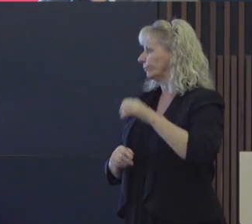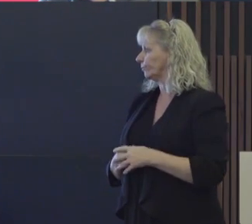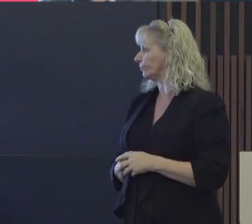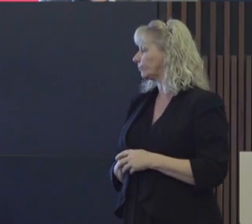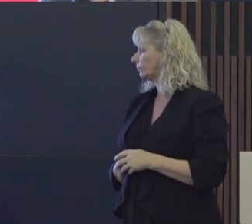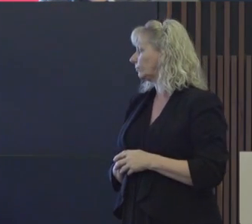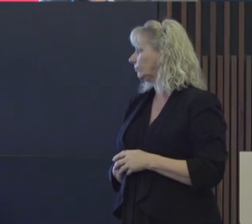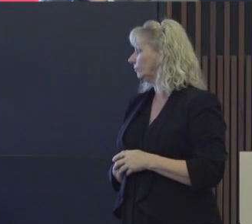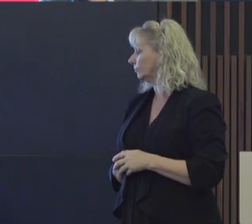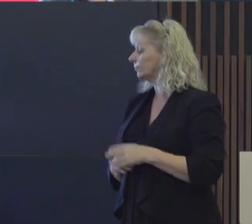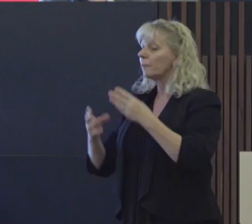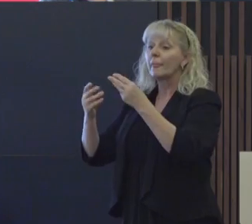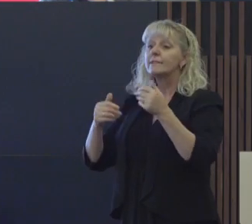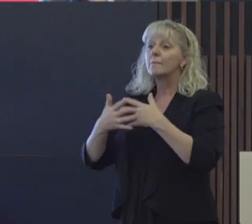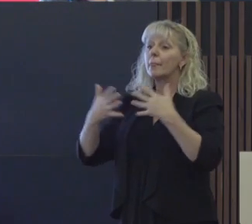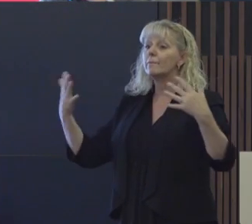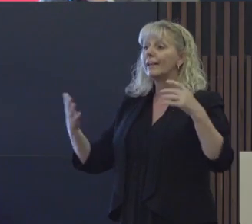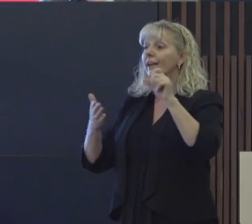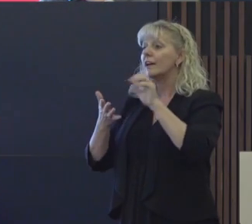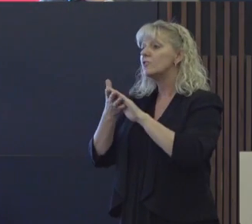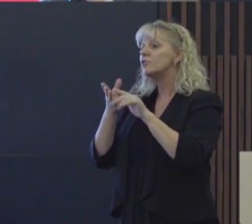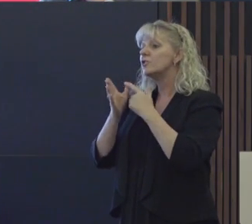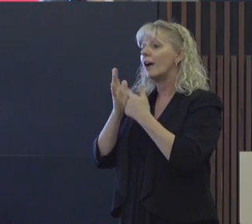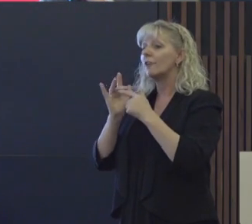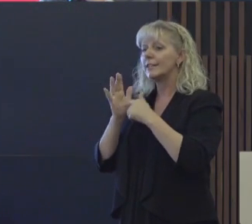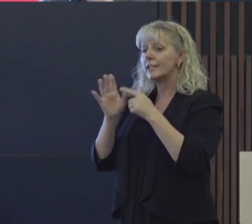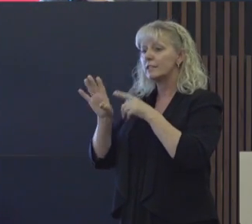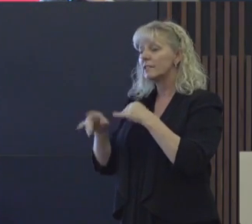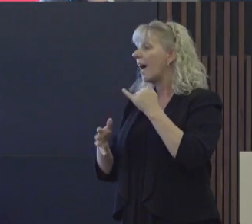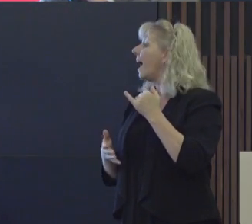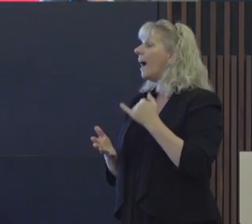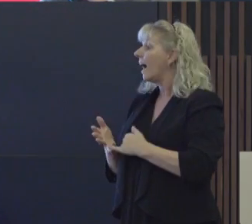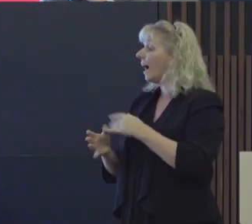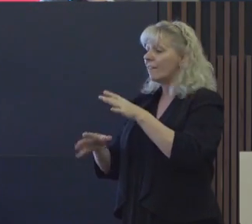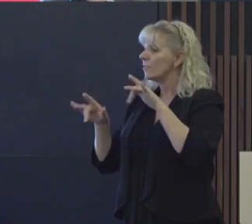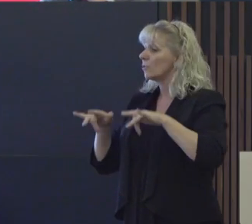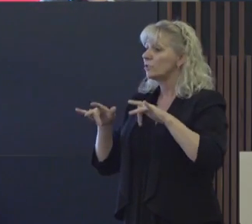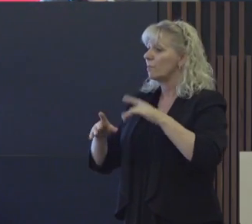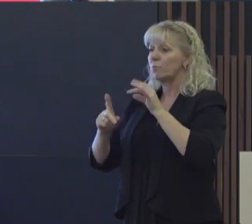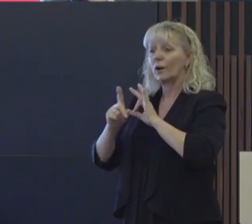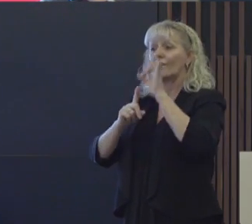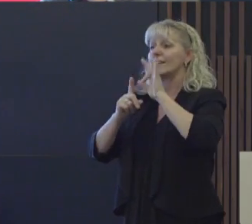I think some of the big charities really, have not progressed and, realised that it's